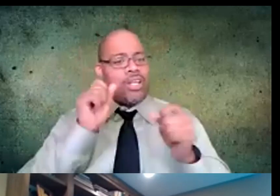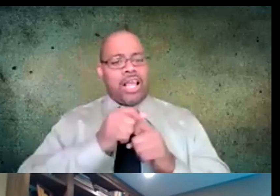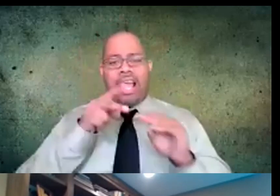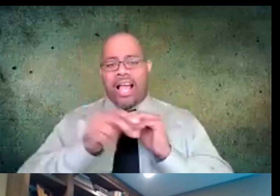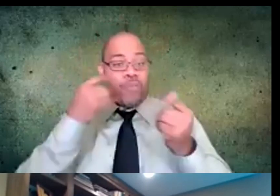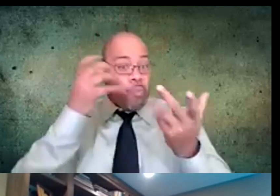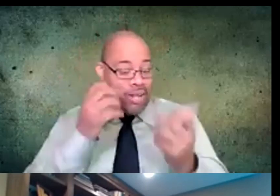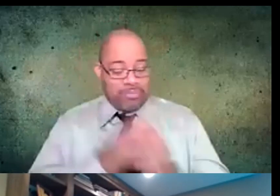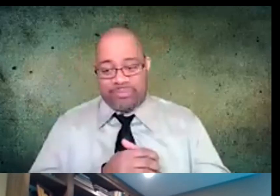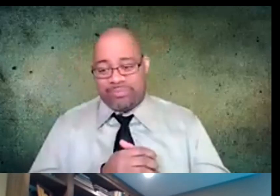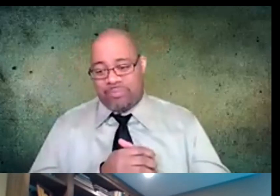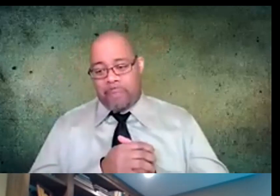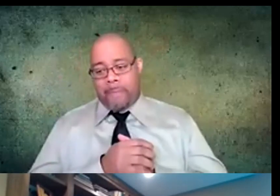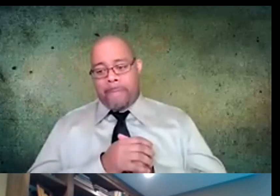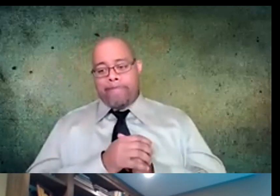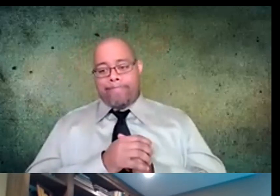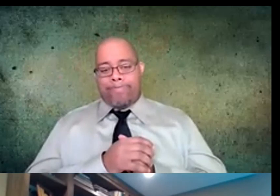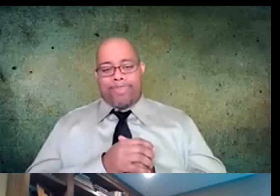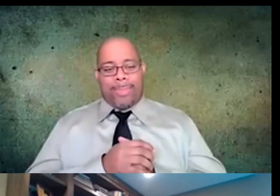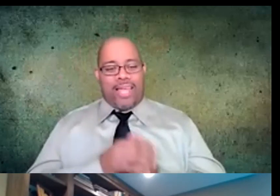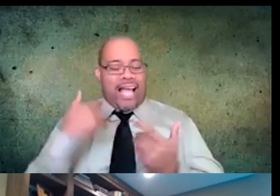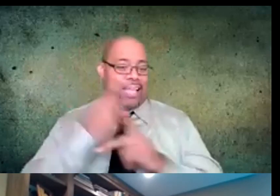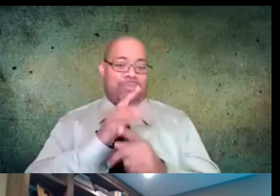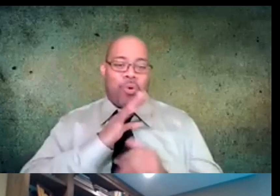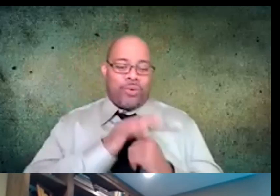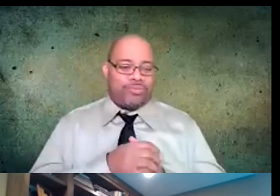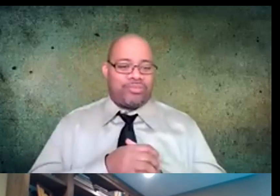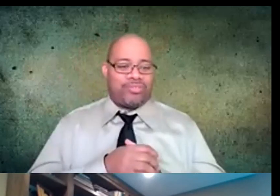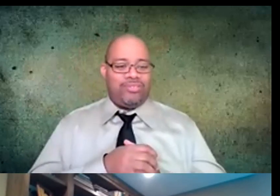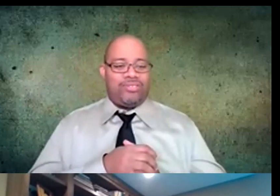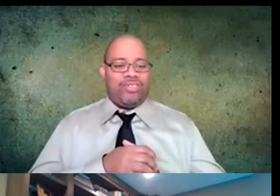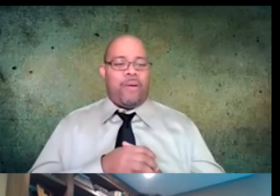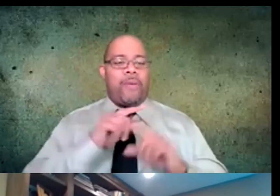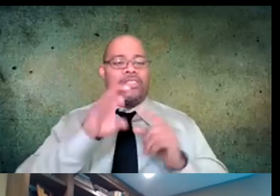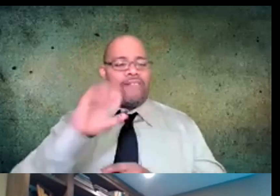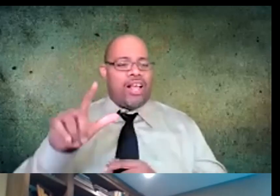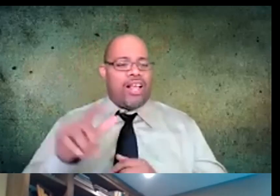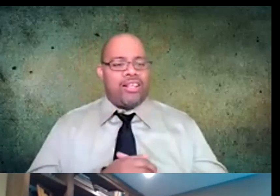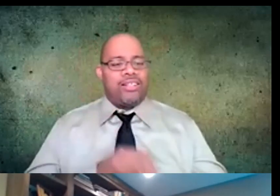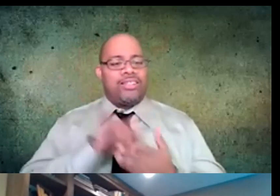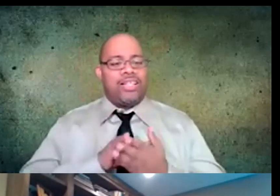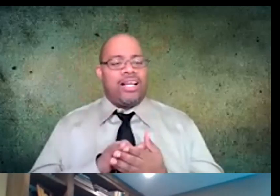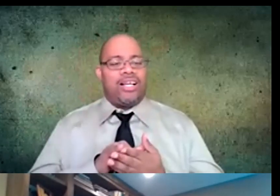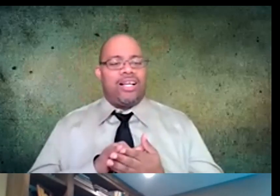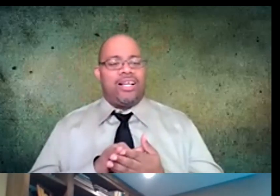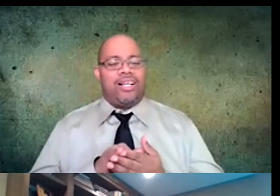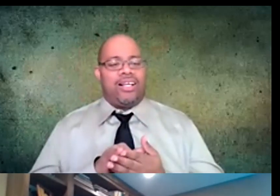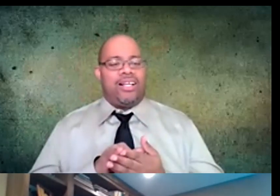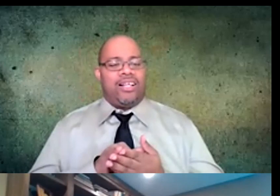Shane, because I could just keep talking. So Cerevel is